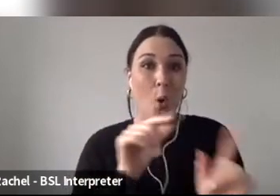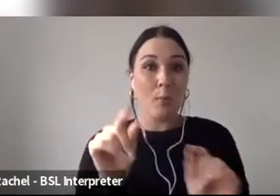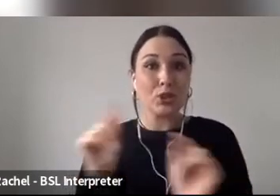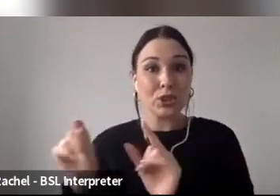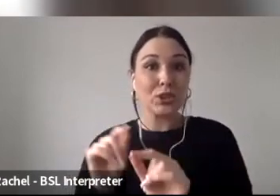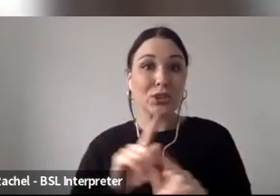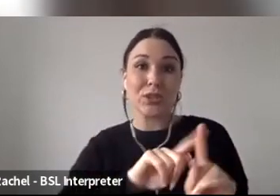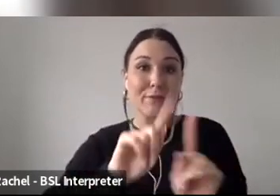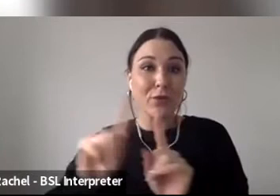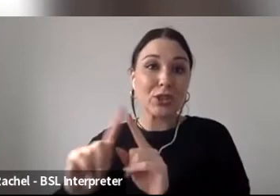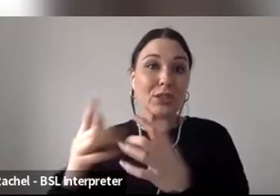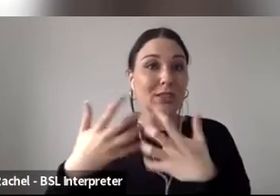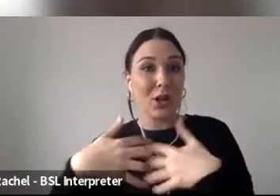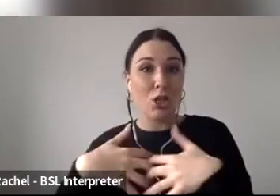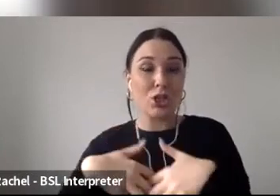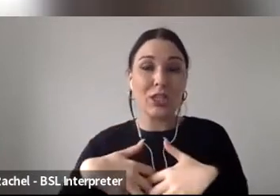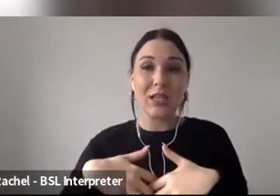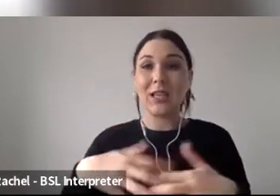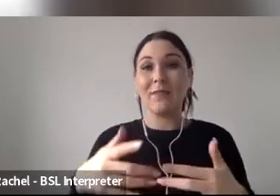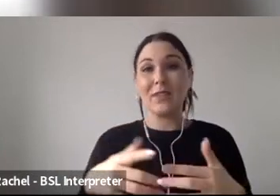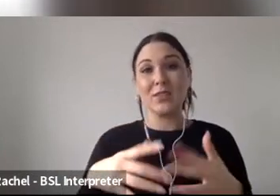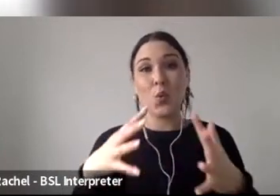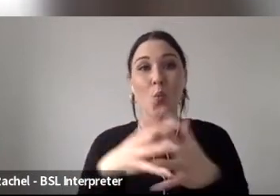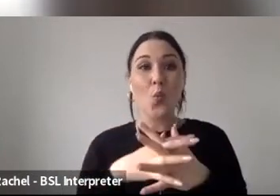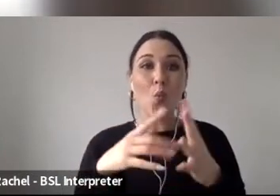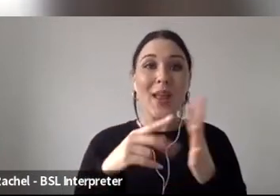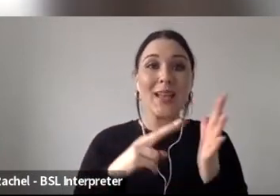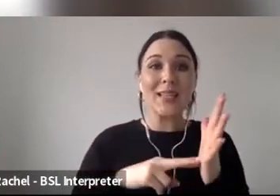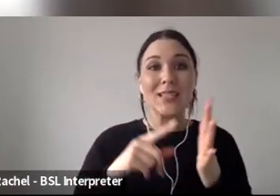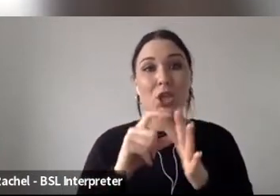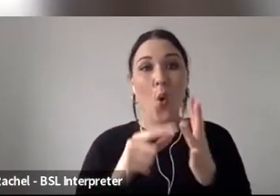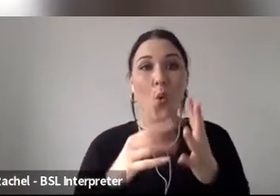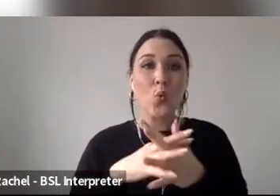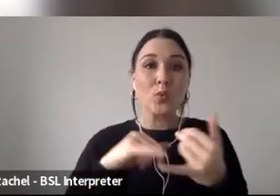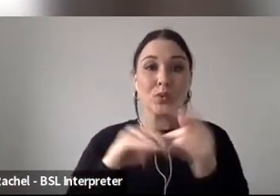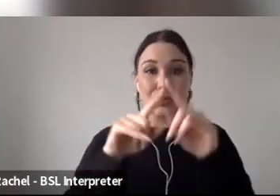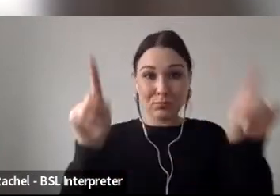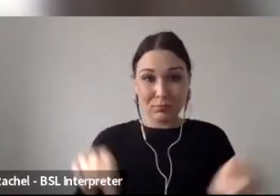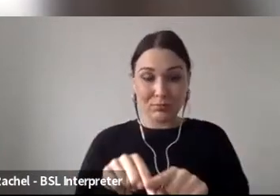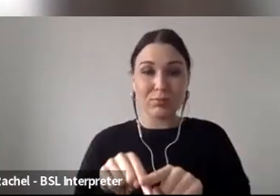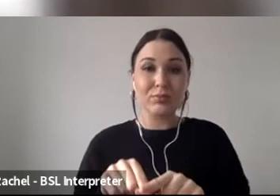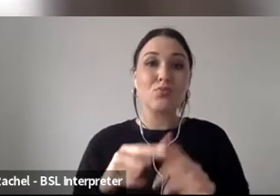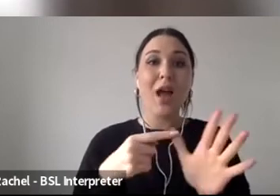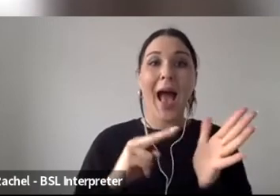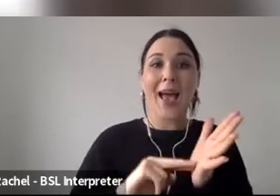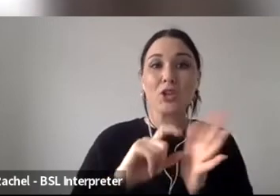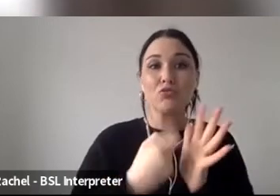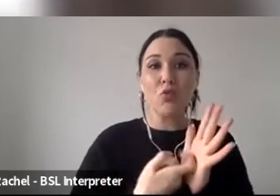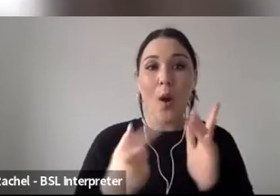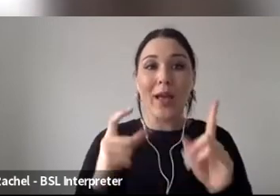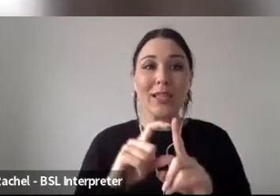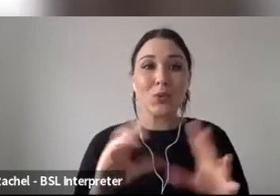various devices. So whether it's Windows or Android or Google or Apple, there's always